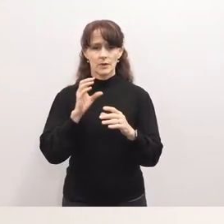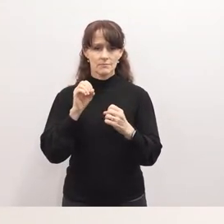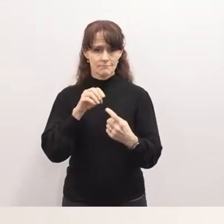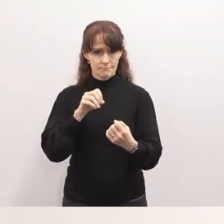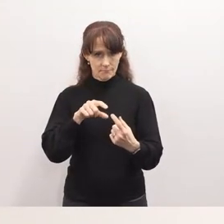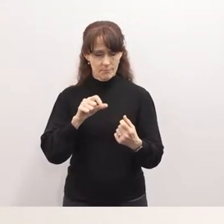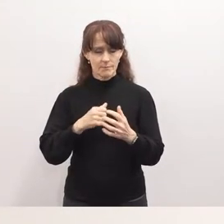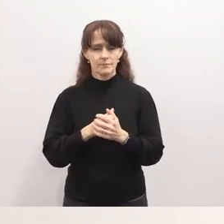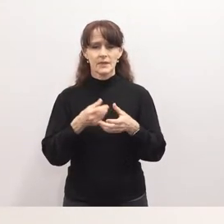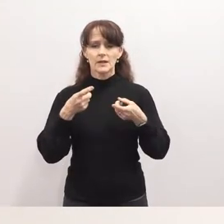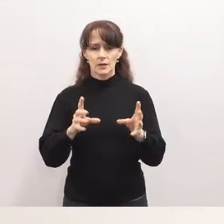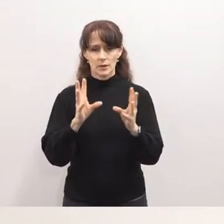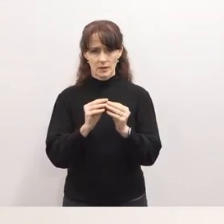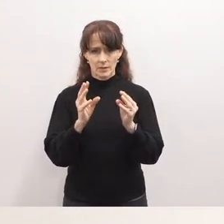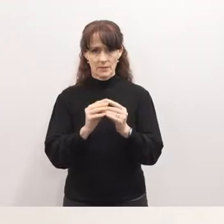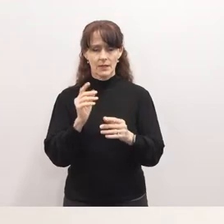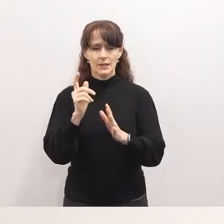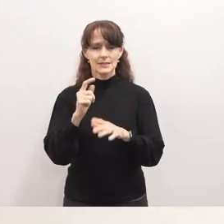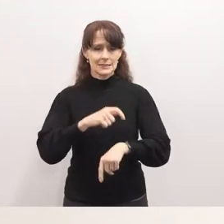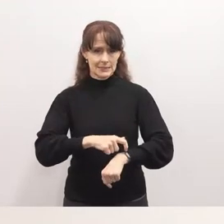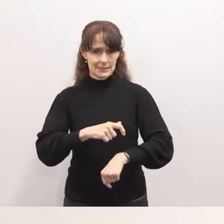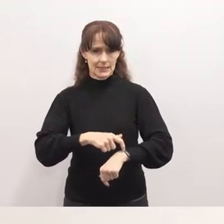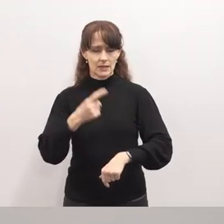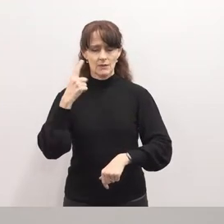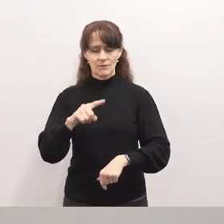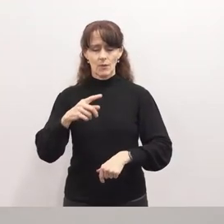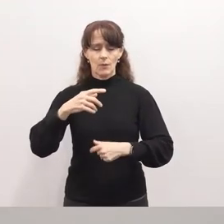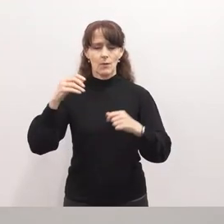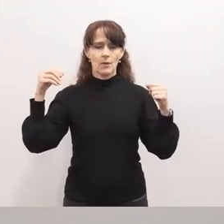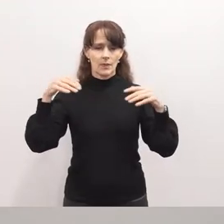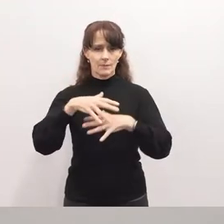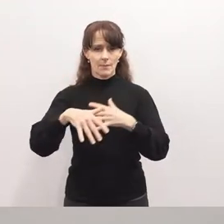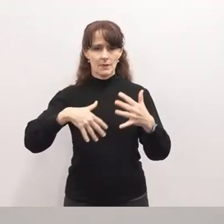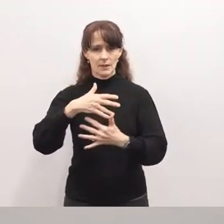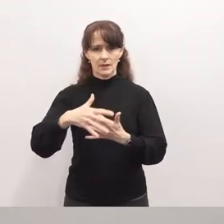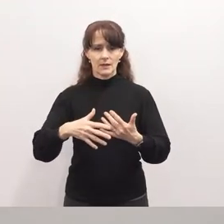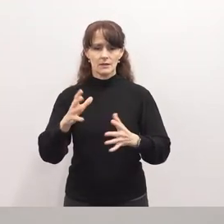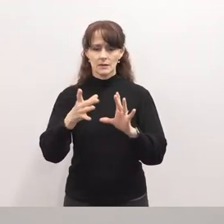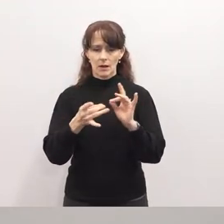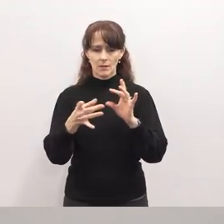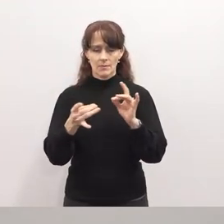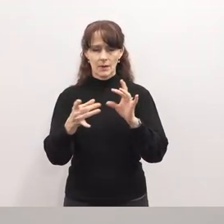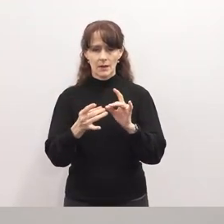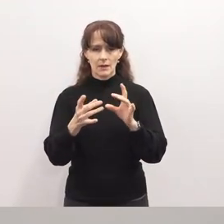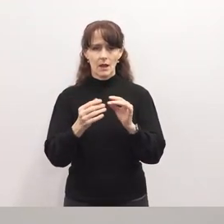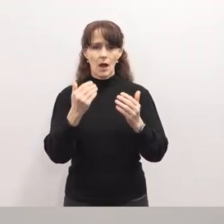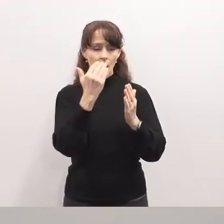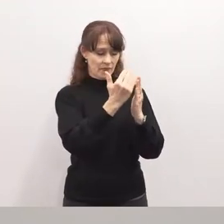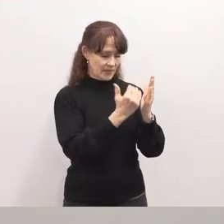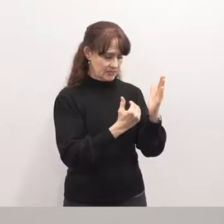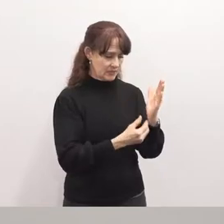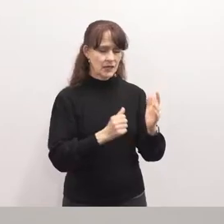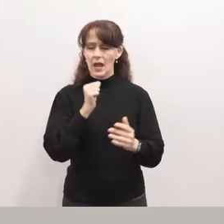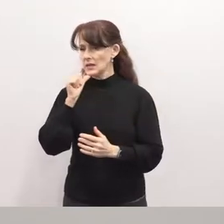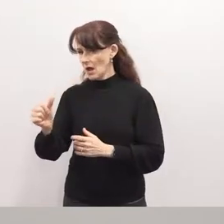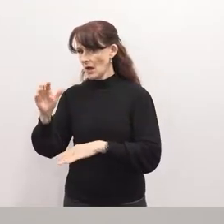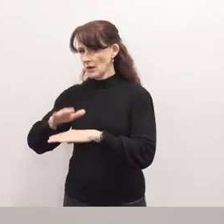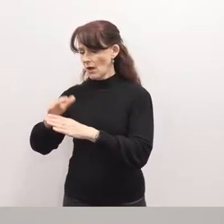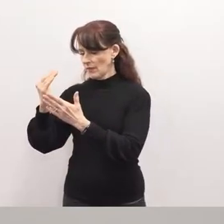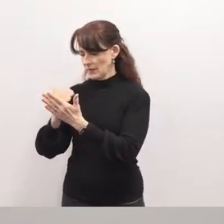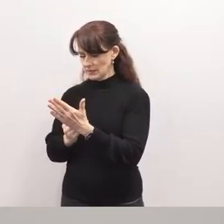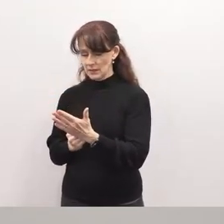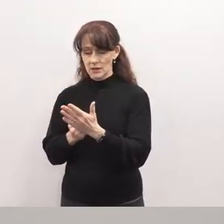meetings. During the meeting, there will be time for the public to comment on matters on the agenda and matters not on the agenda. For those who have